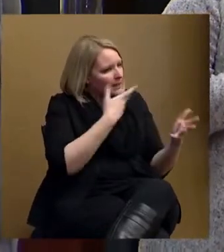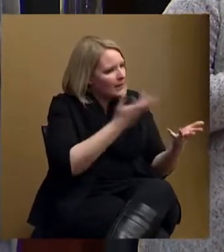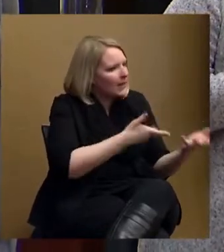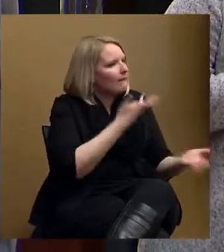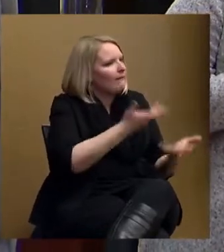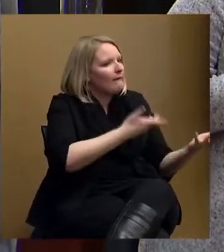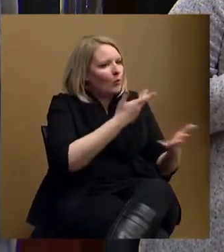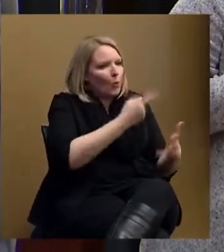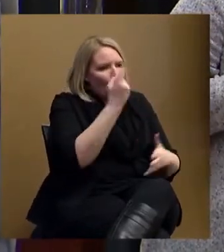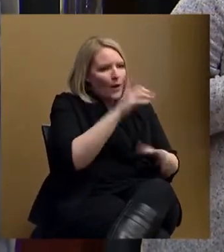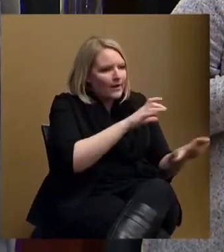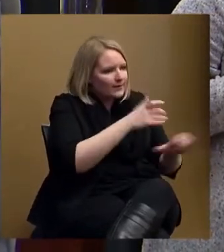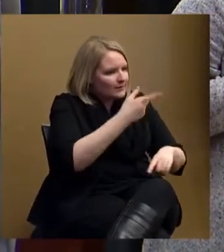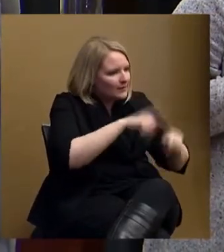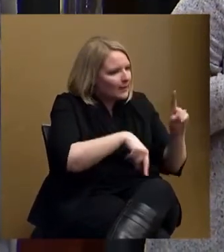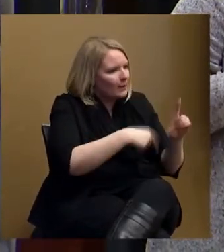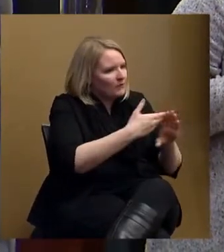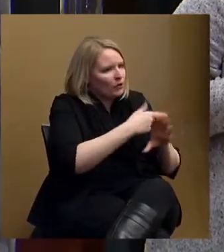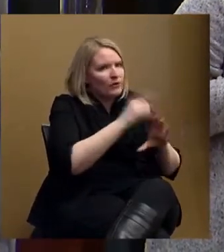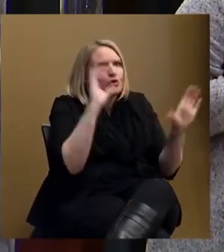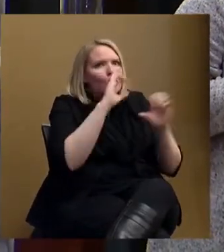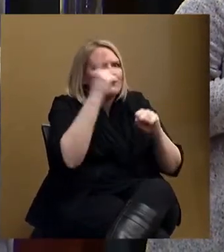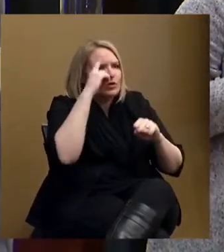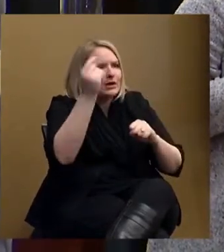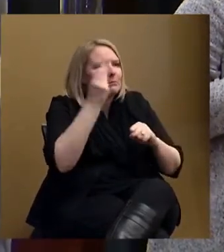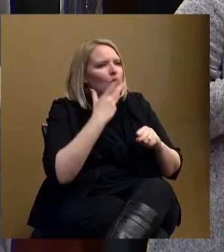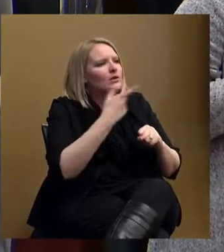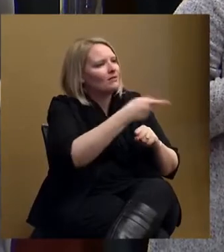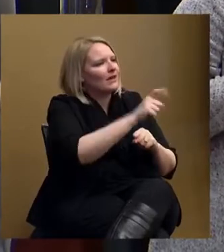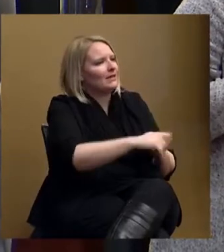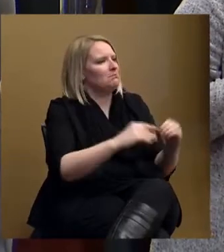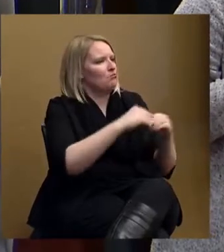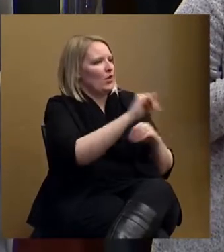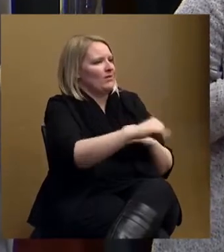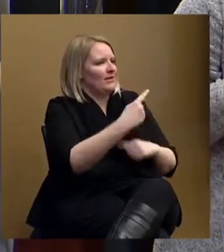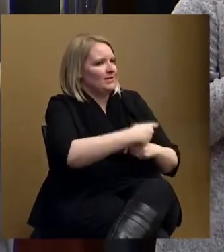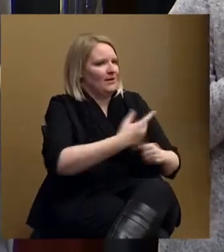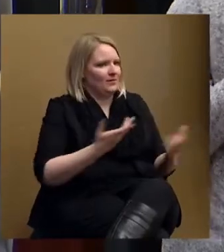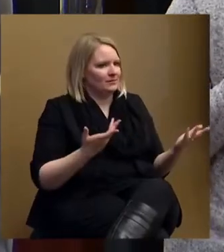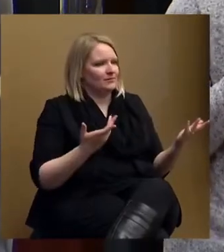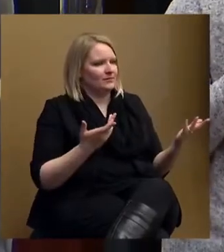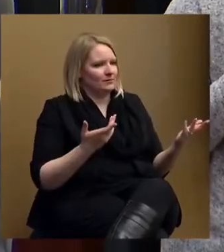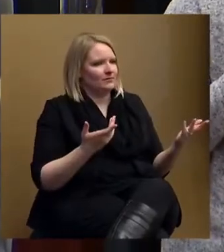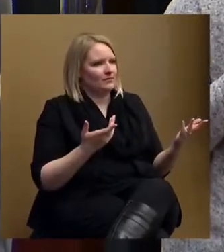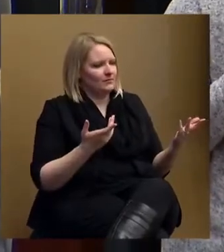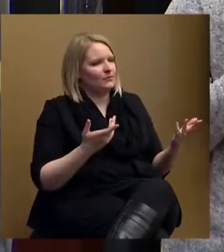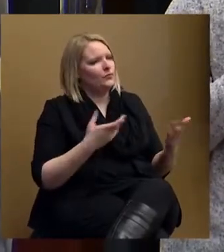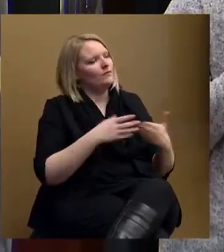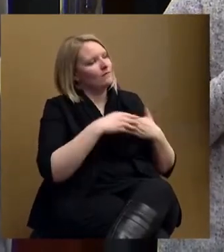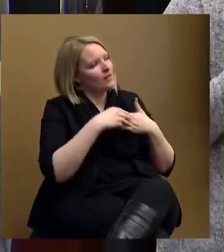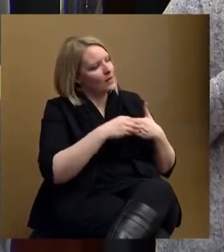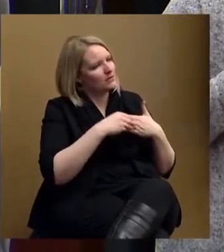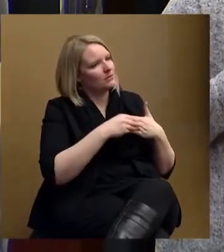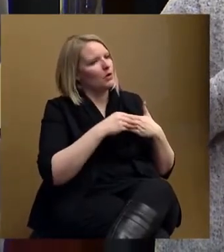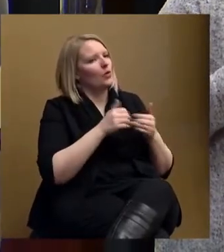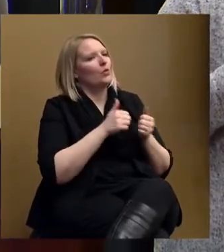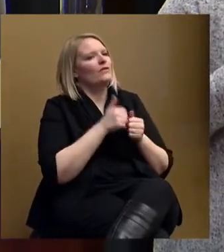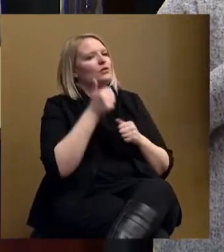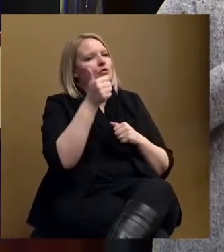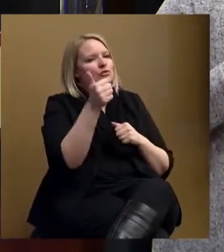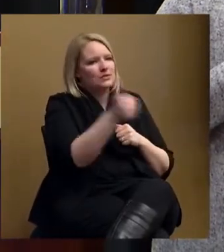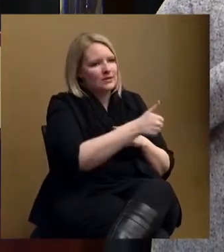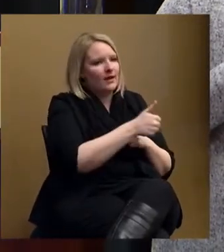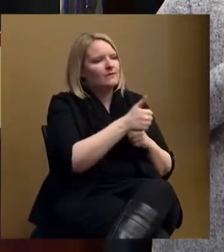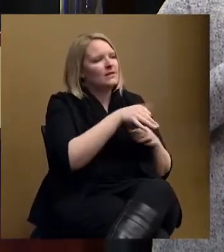halfway through an activity before they're seeking, they need more that day. And so just being flexible with yourself